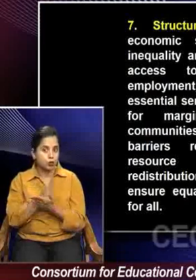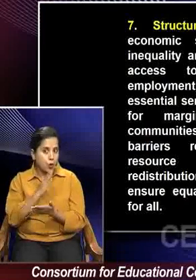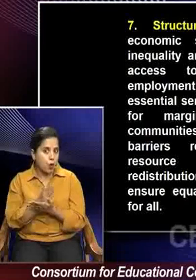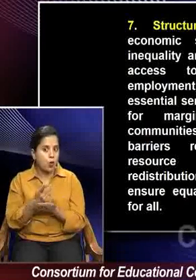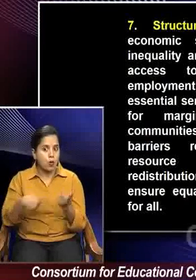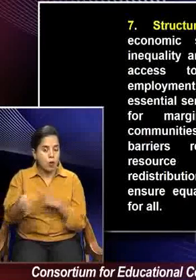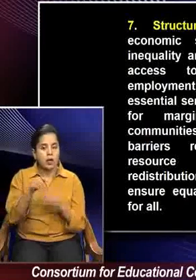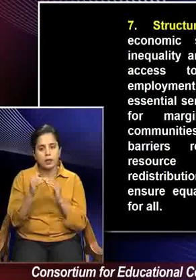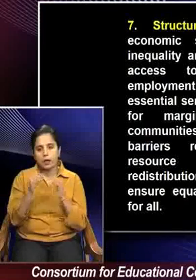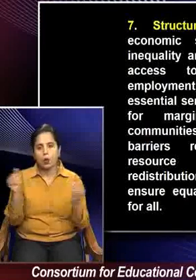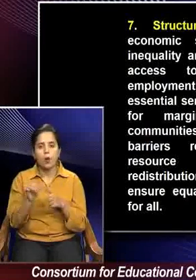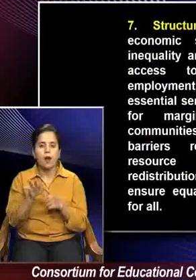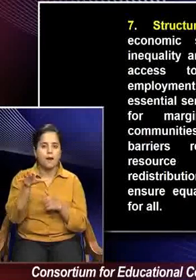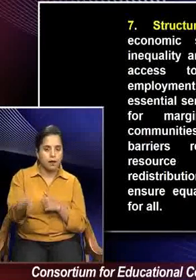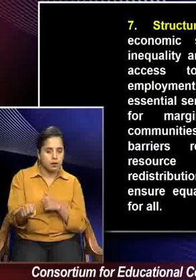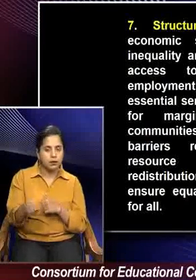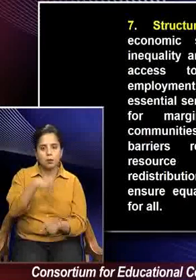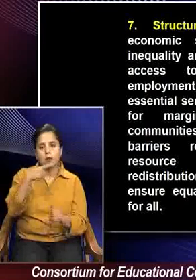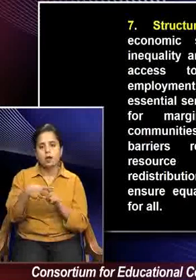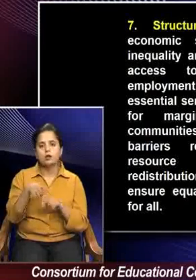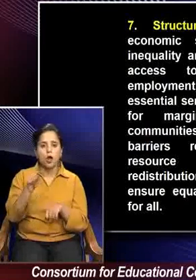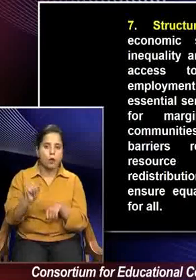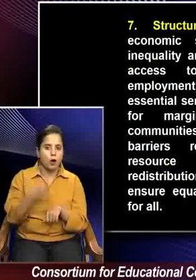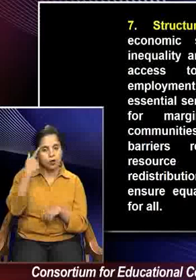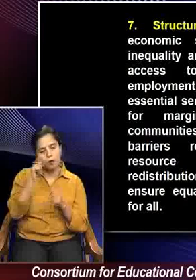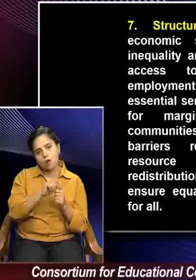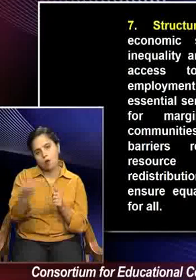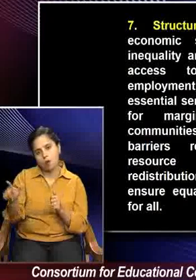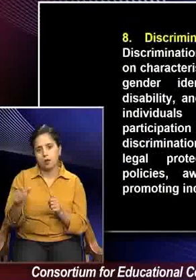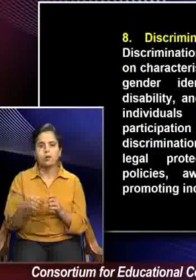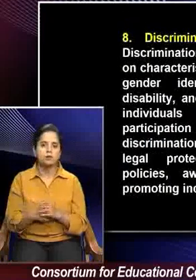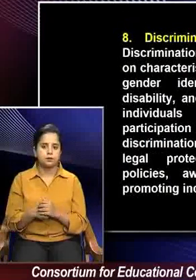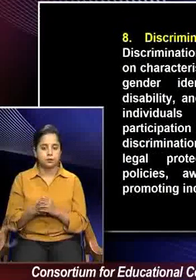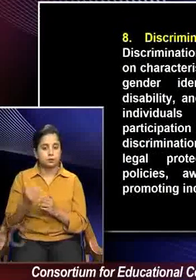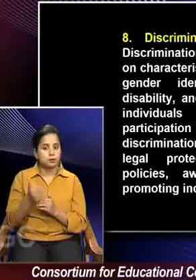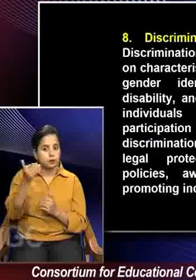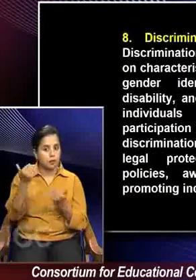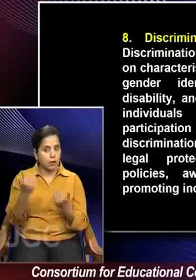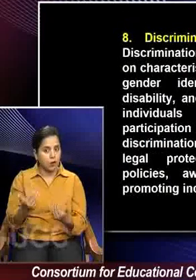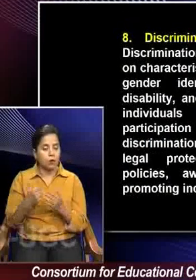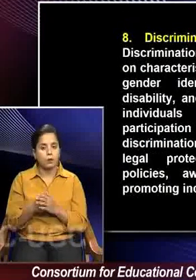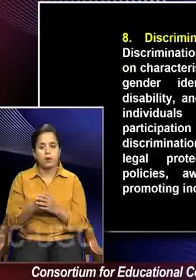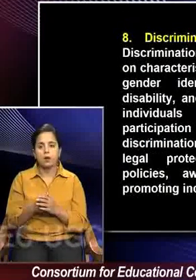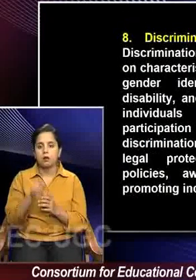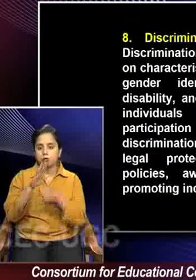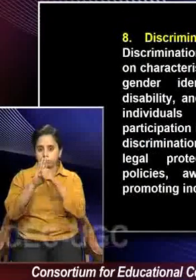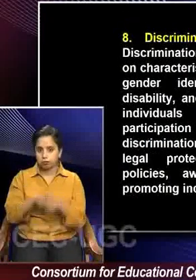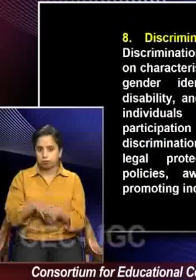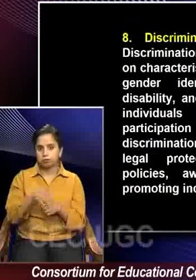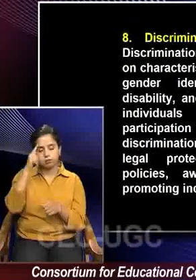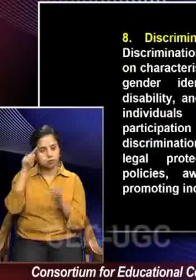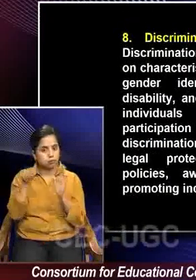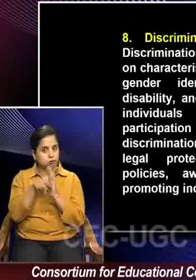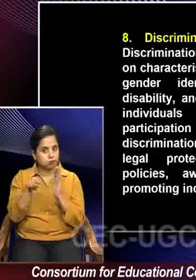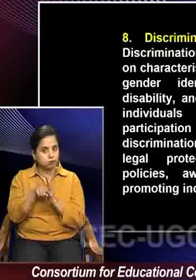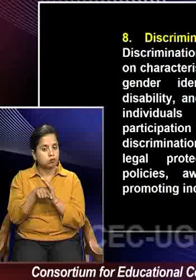the equal access and opportunities for all. Next is your discrimination and